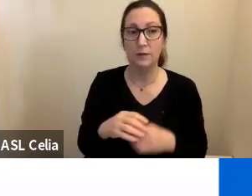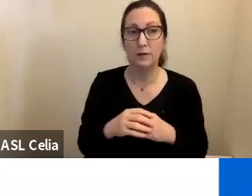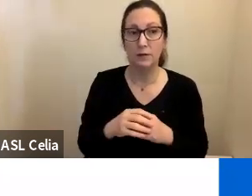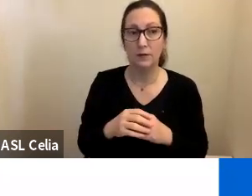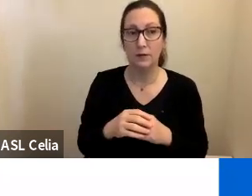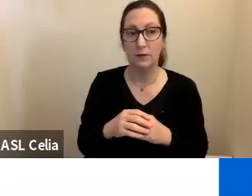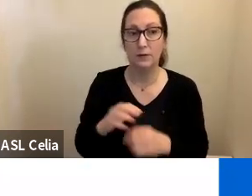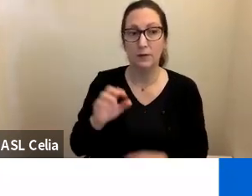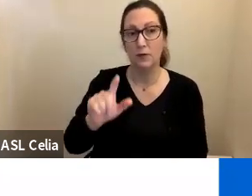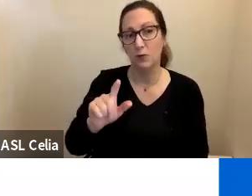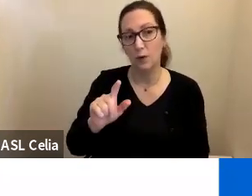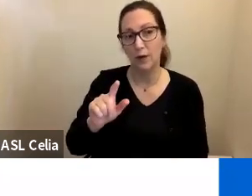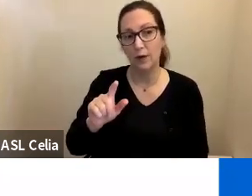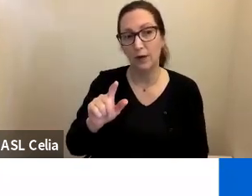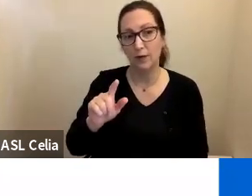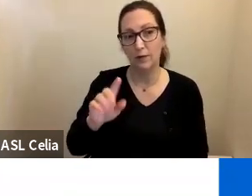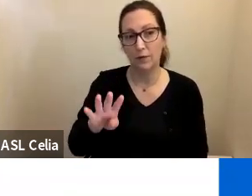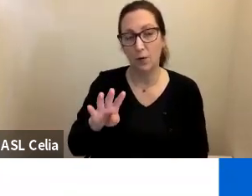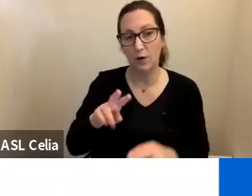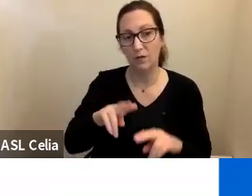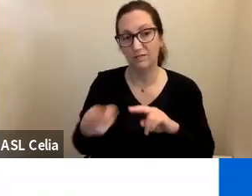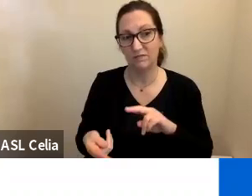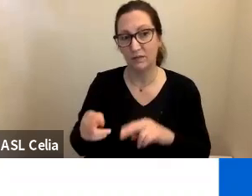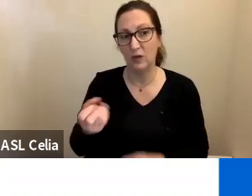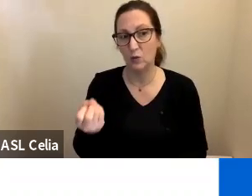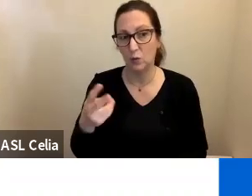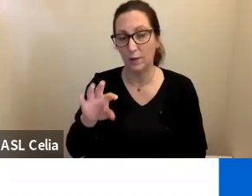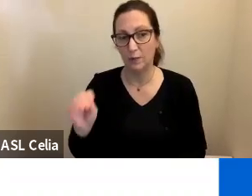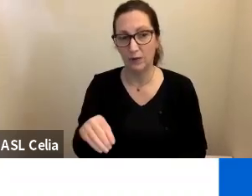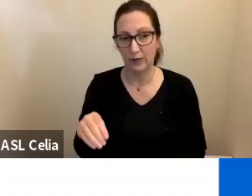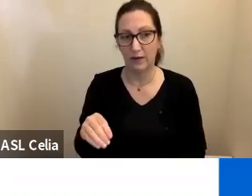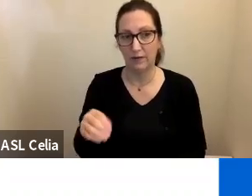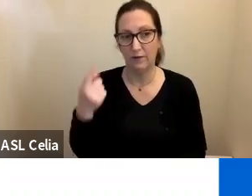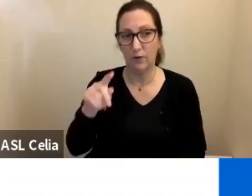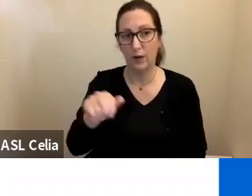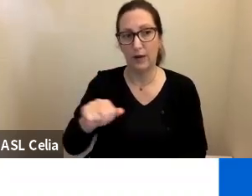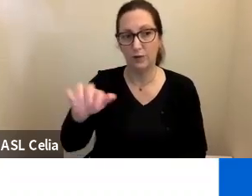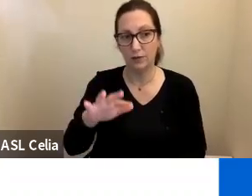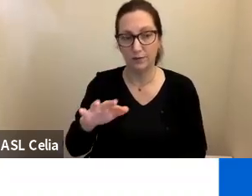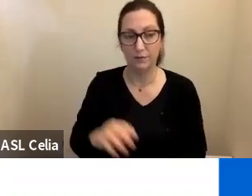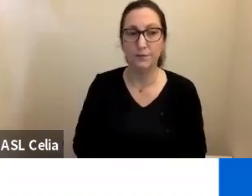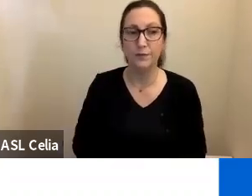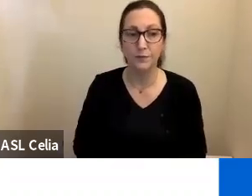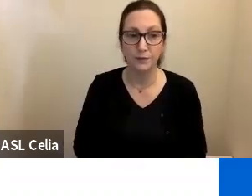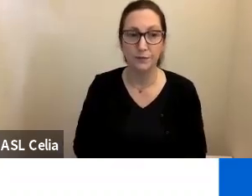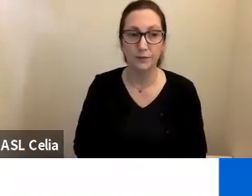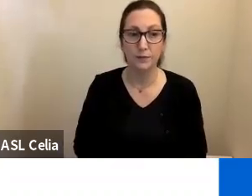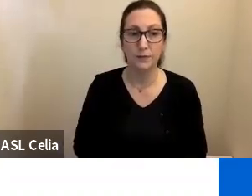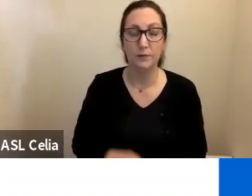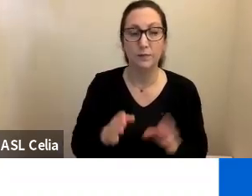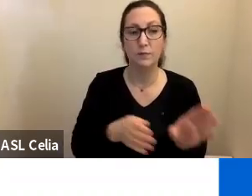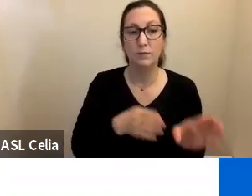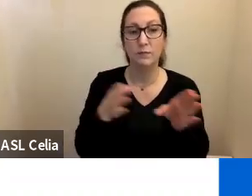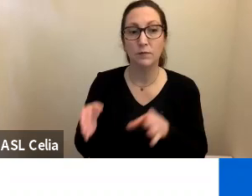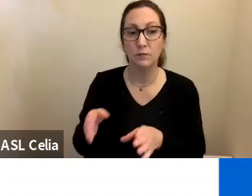from 24 to 12% for our Asian student population. So that would be a 12 percentage point decrease. And then when we go